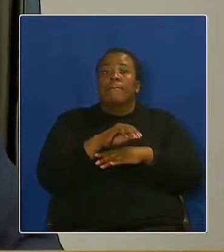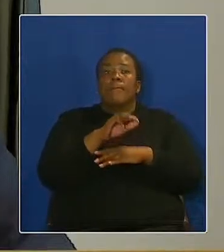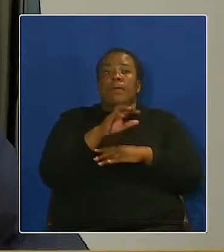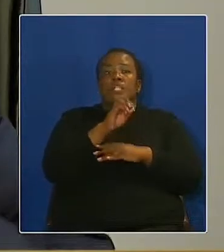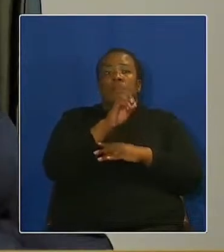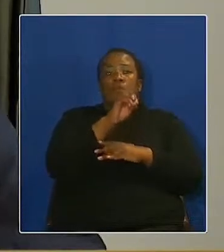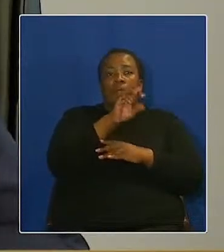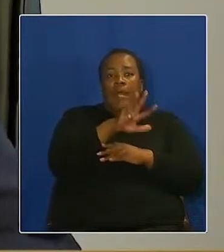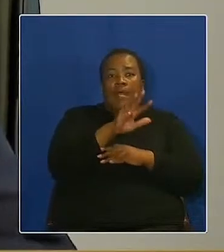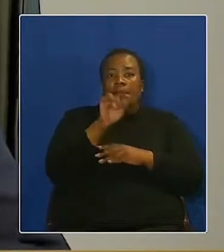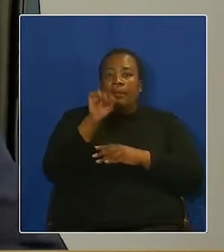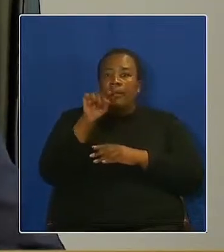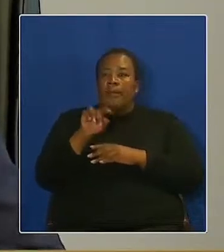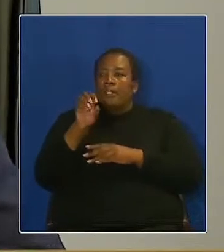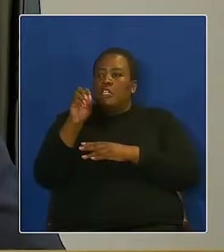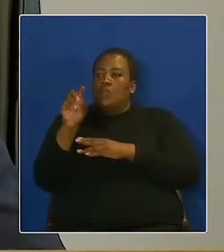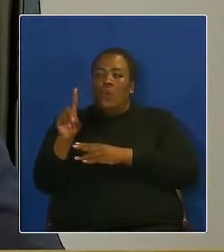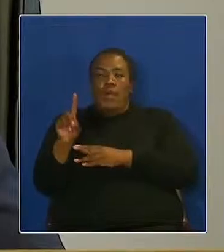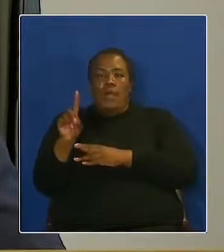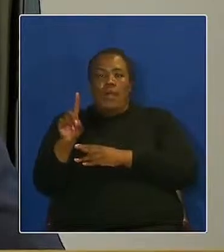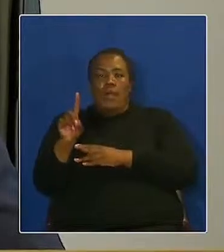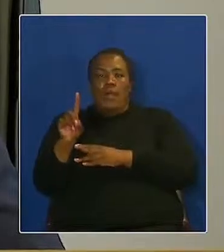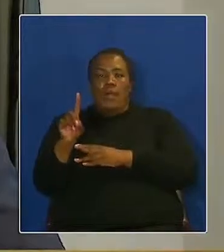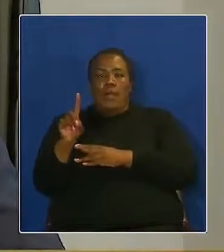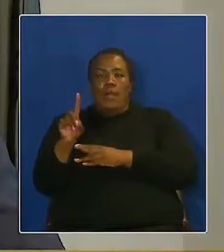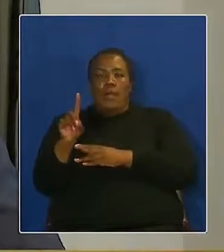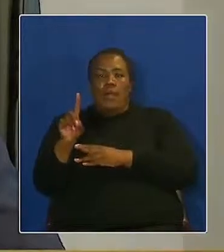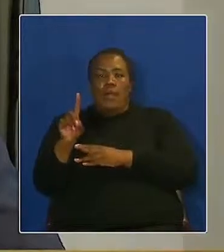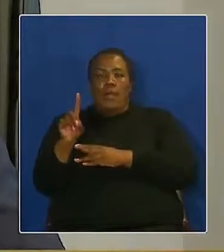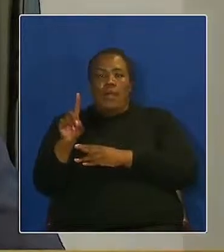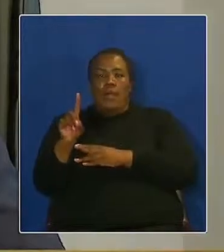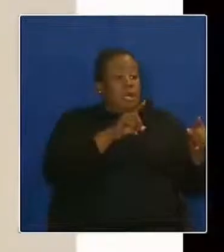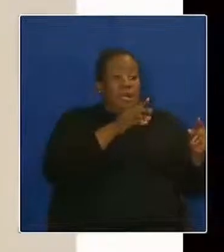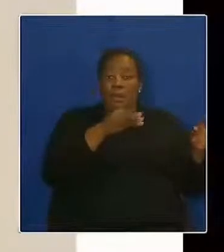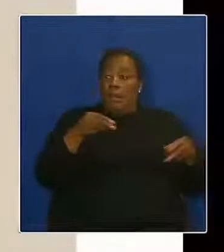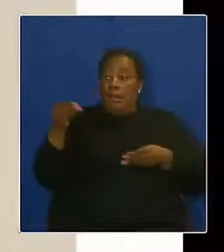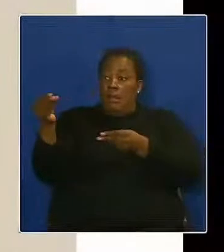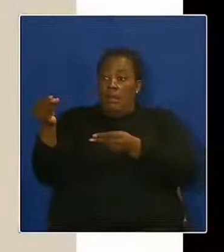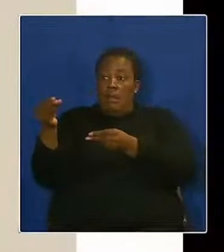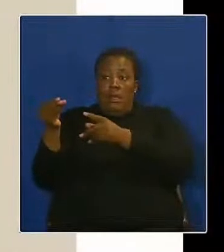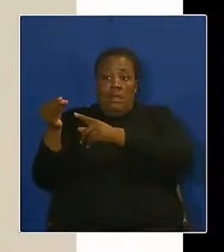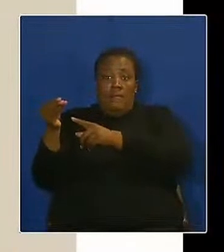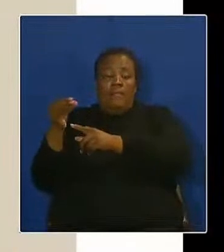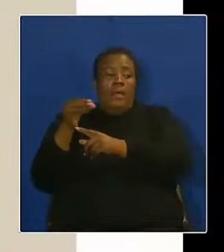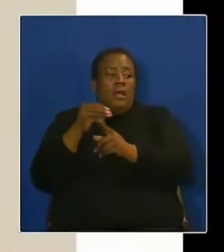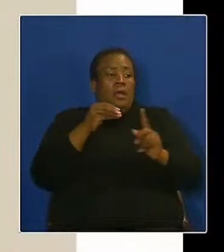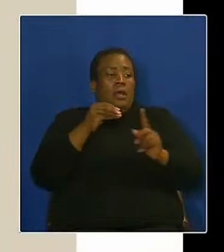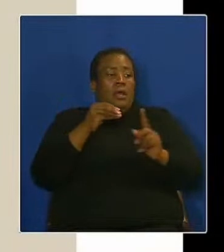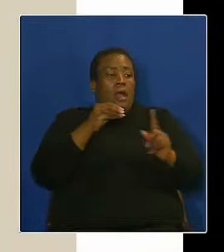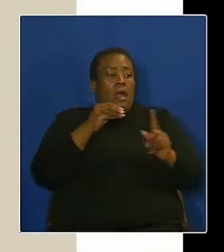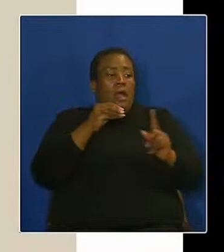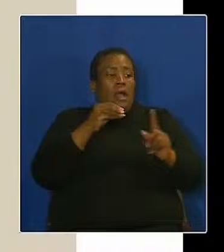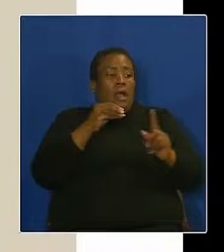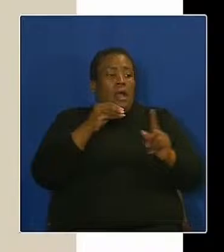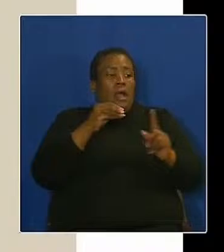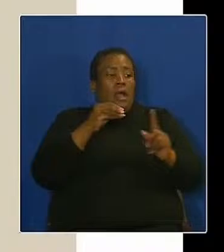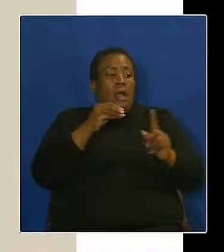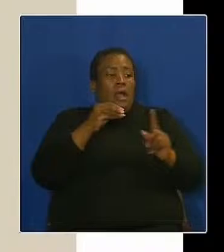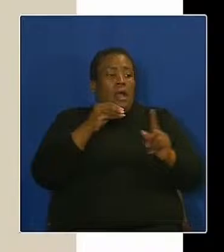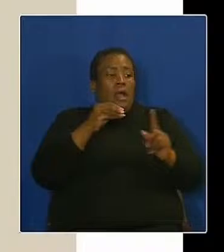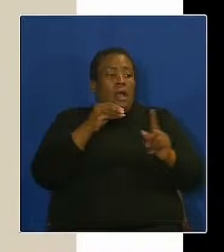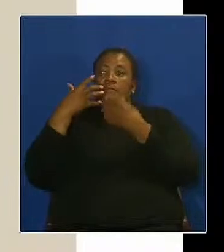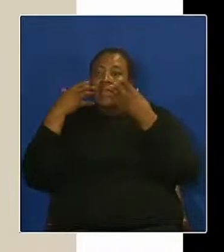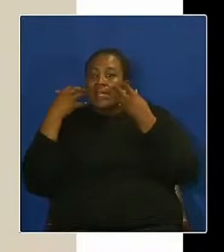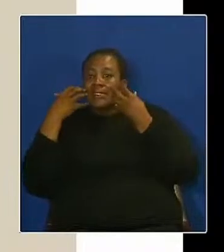is forwarding this long media article message to Mr.